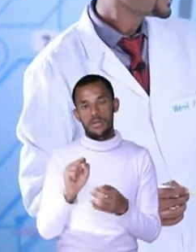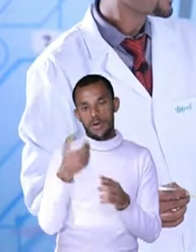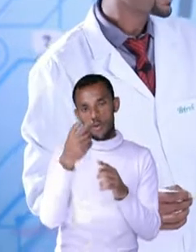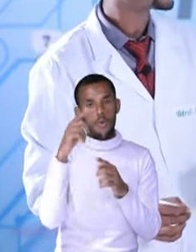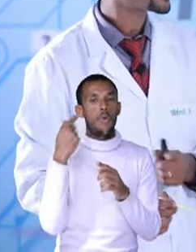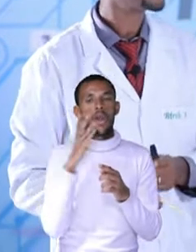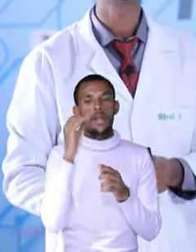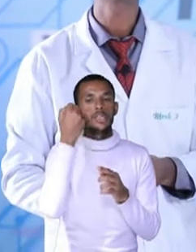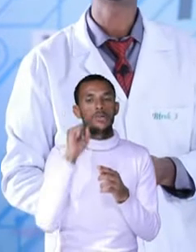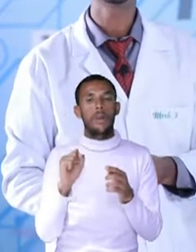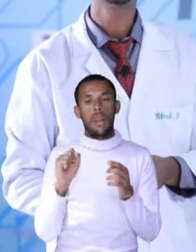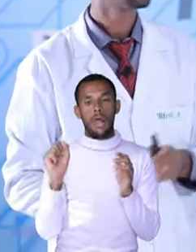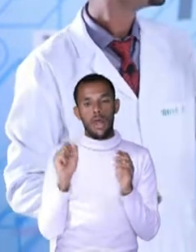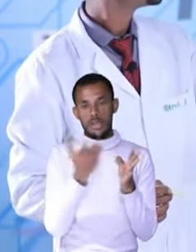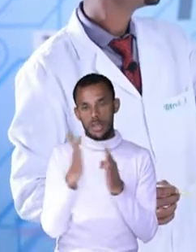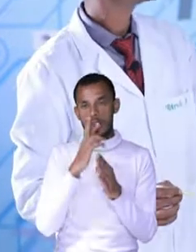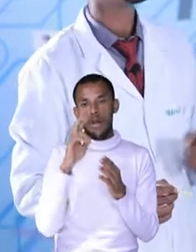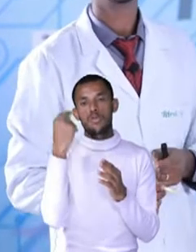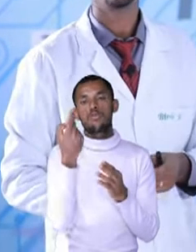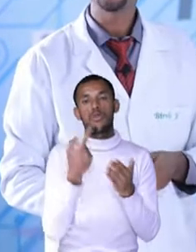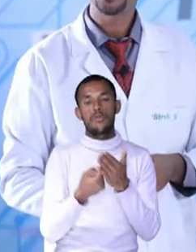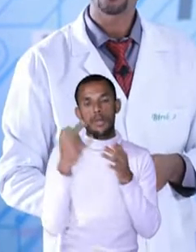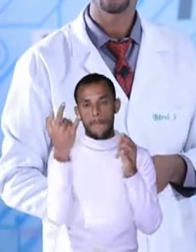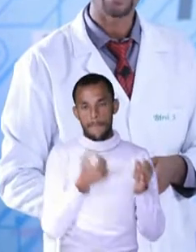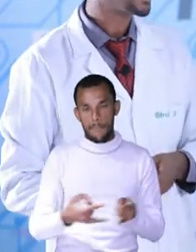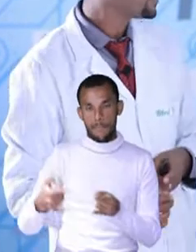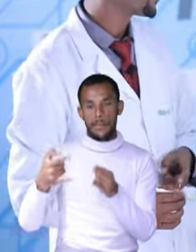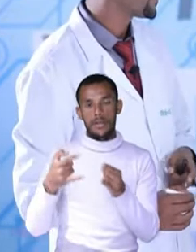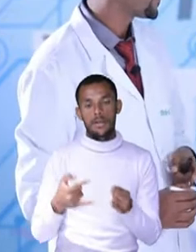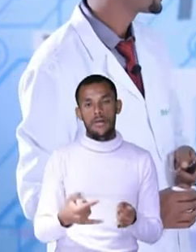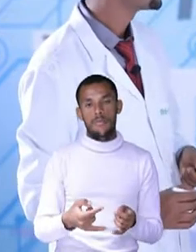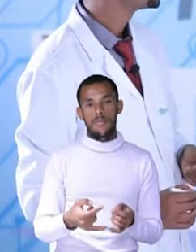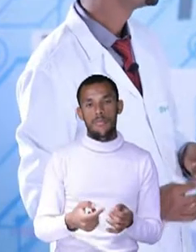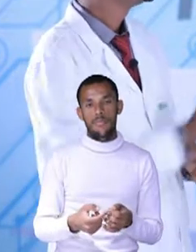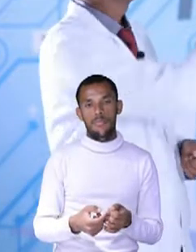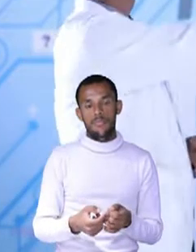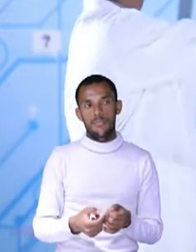Gold and silver extracted by using of this method, by using of amalgamation.